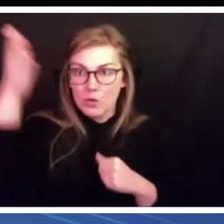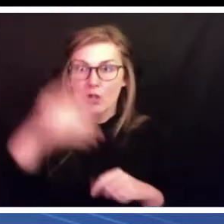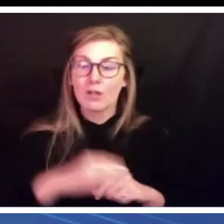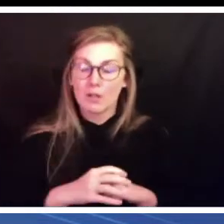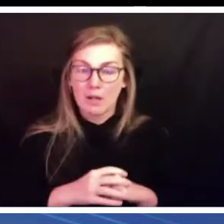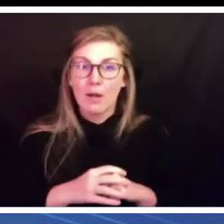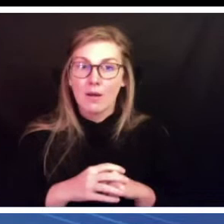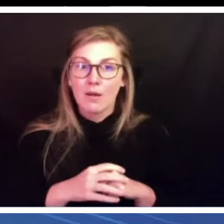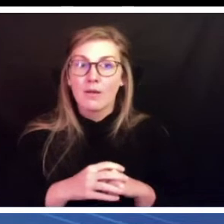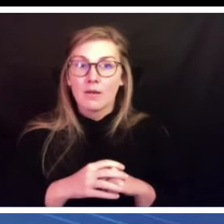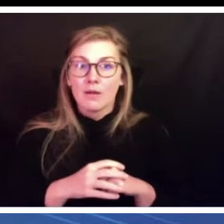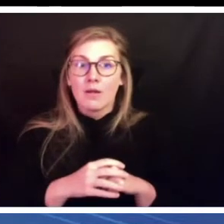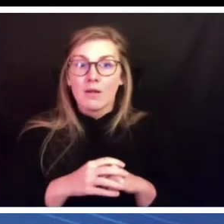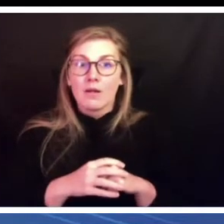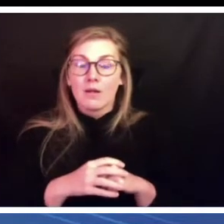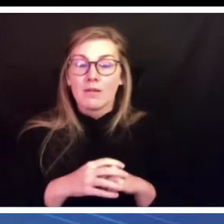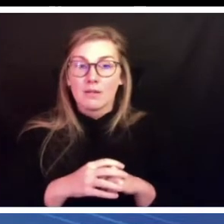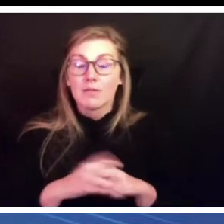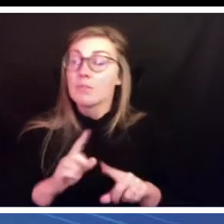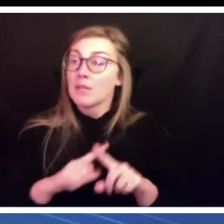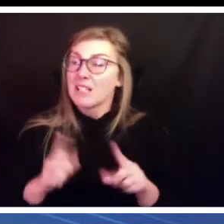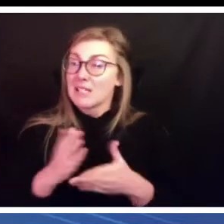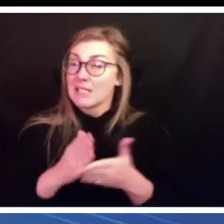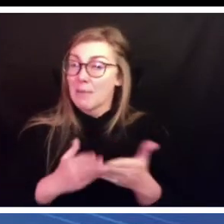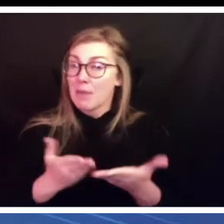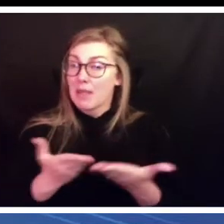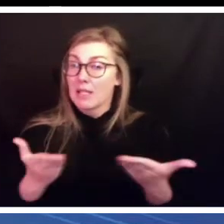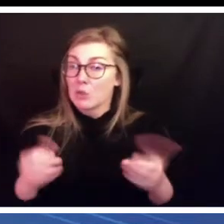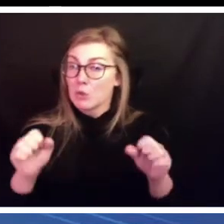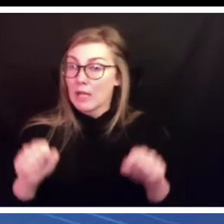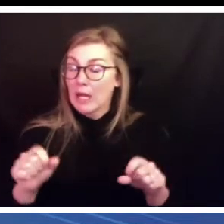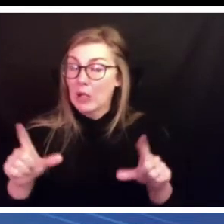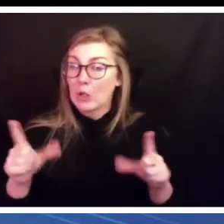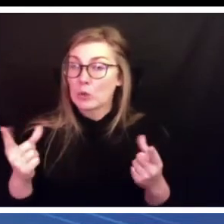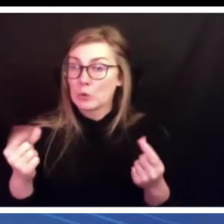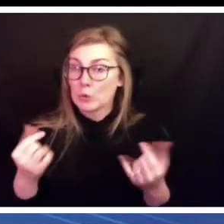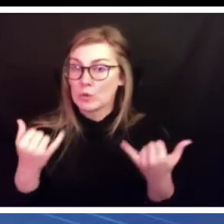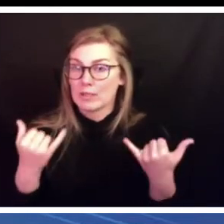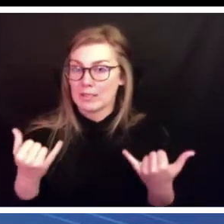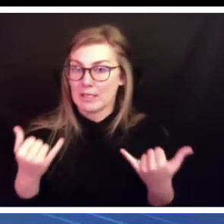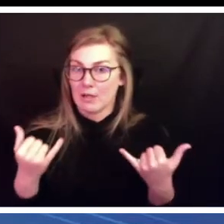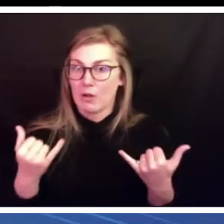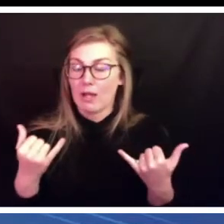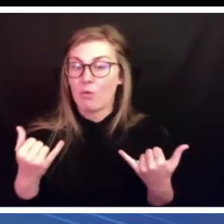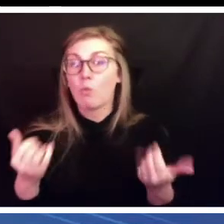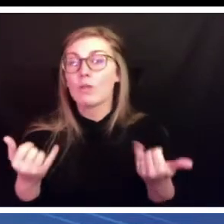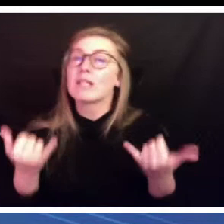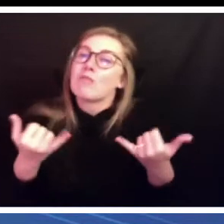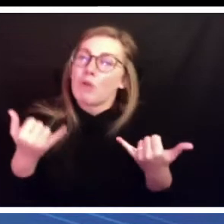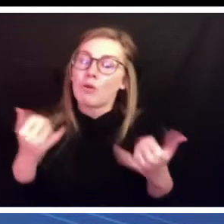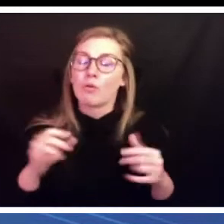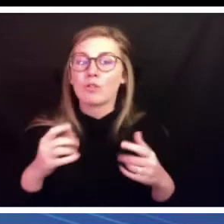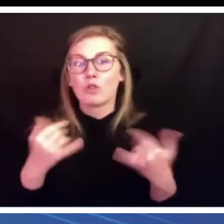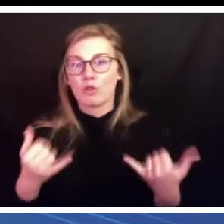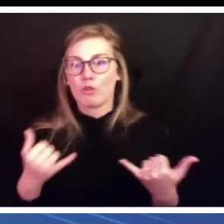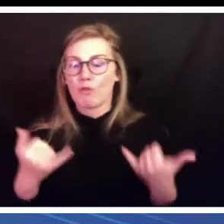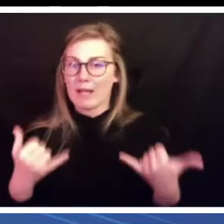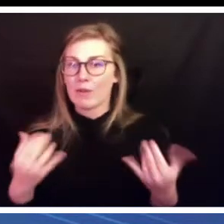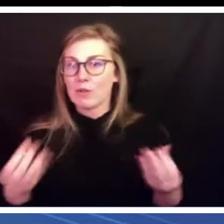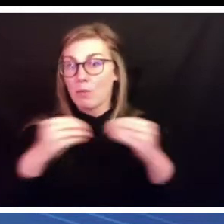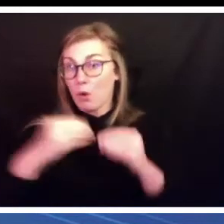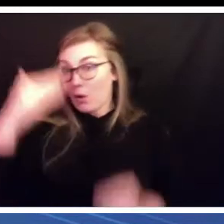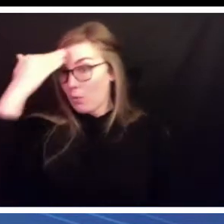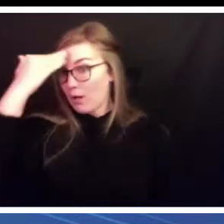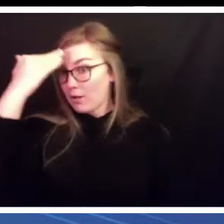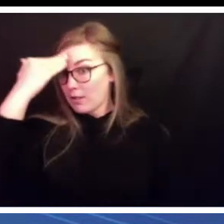too hard to implement with just there being more awareness around this. You know, I'd love for just widely